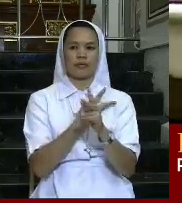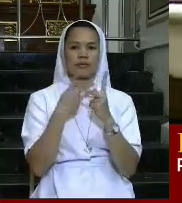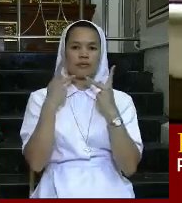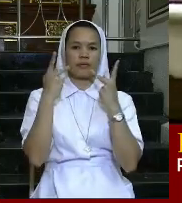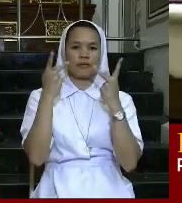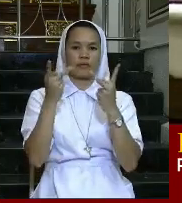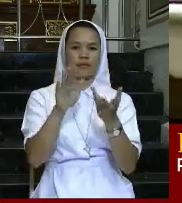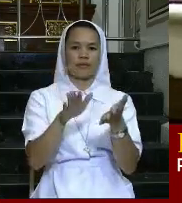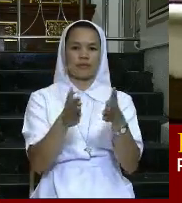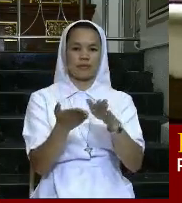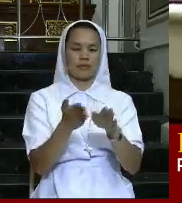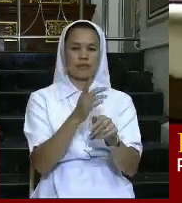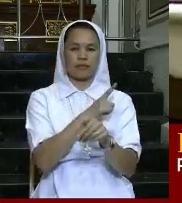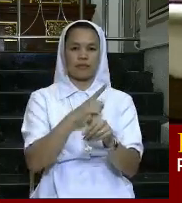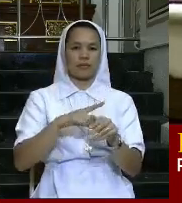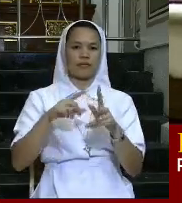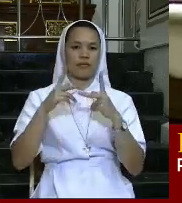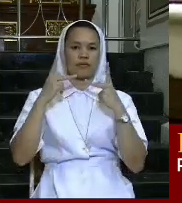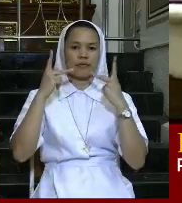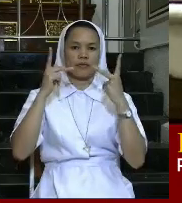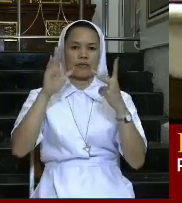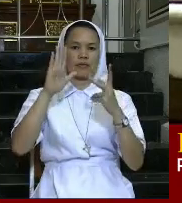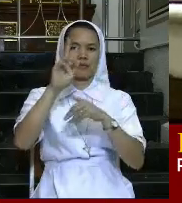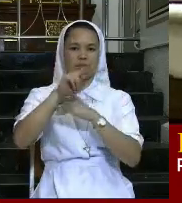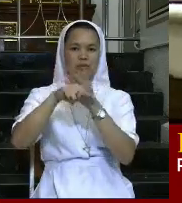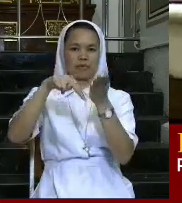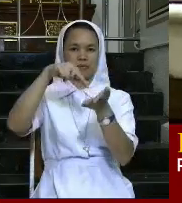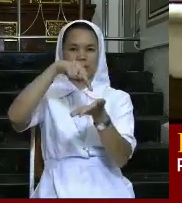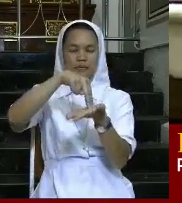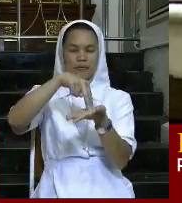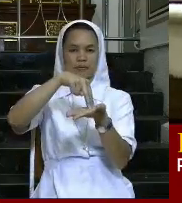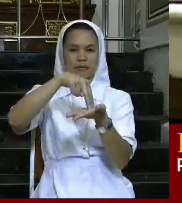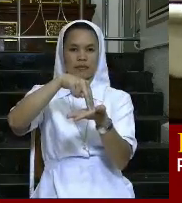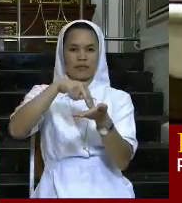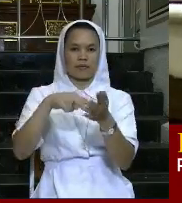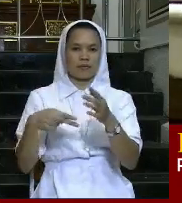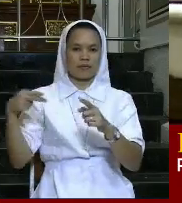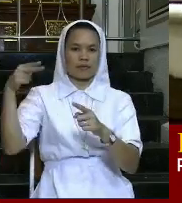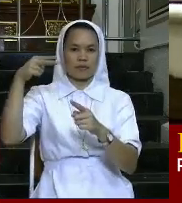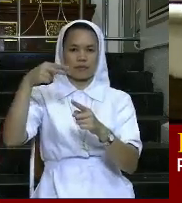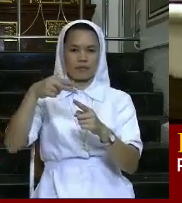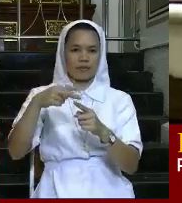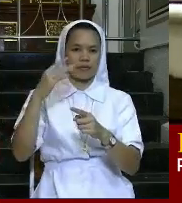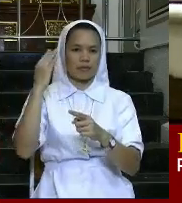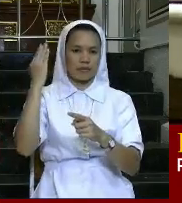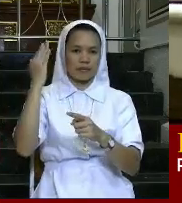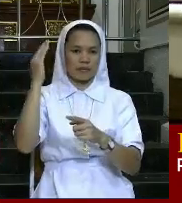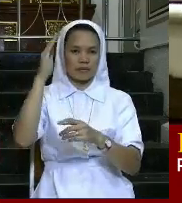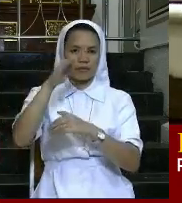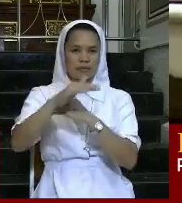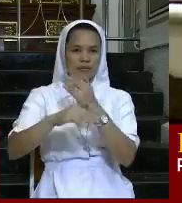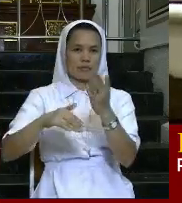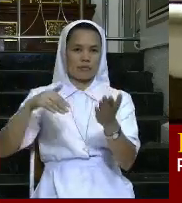death, O Lord, and profess Your resurrection until You come again.